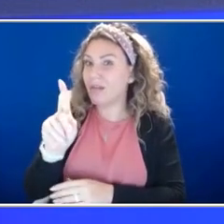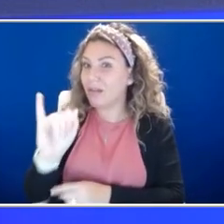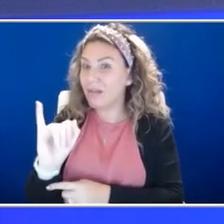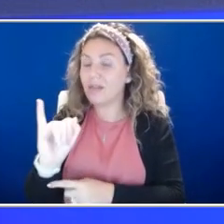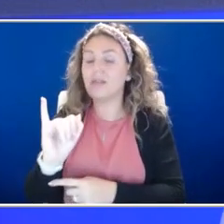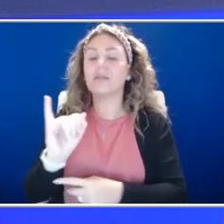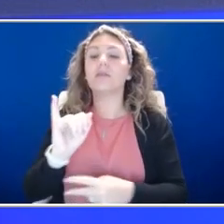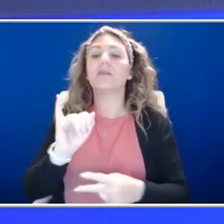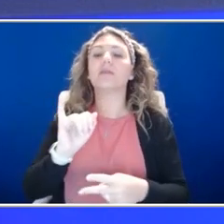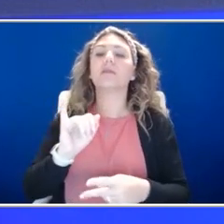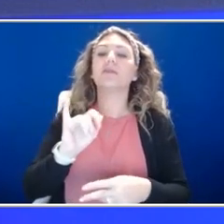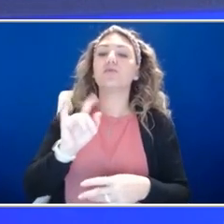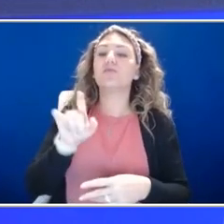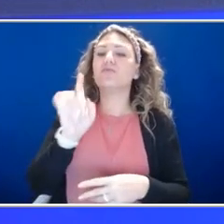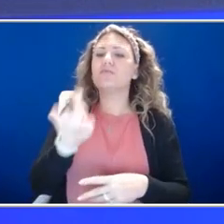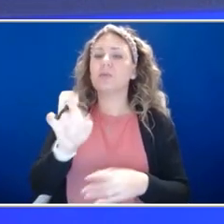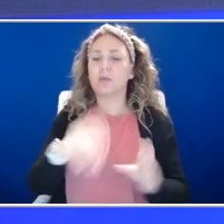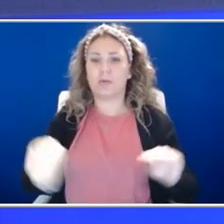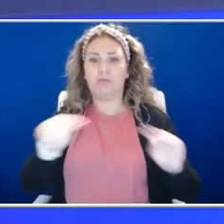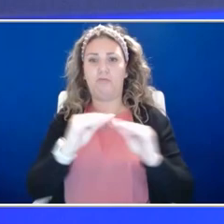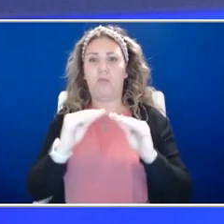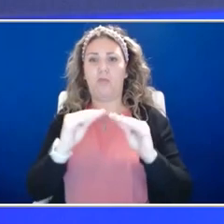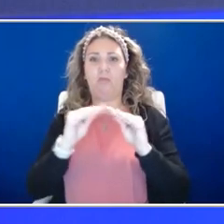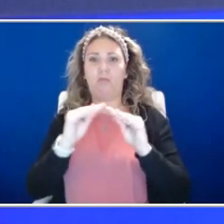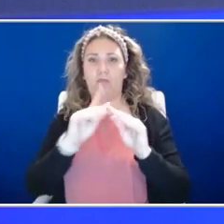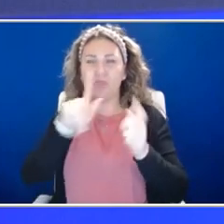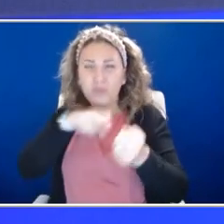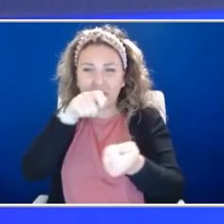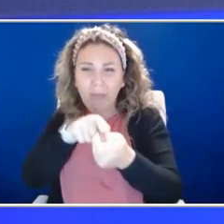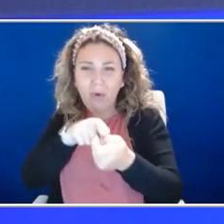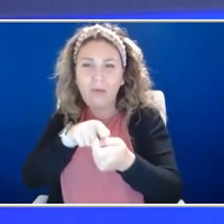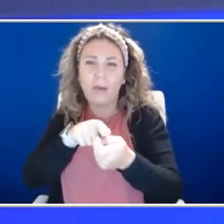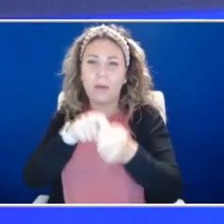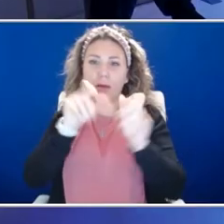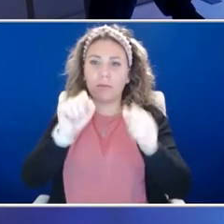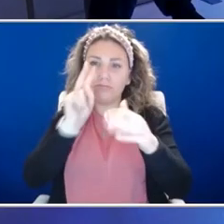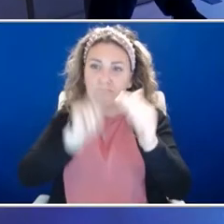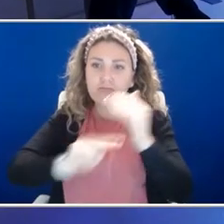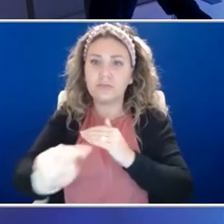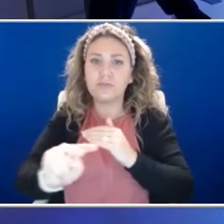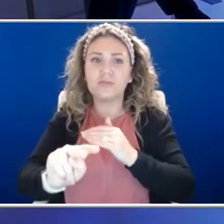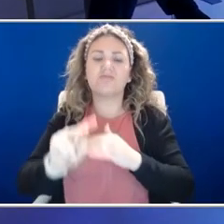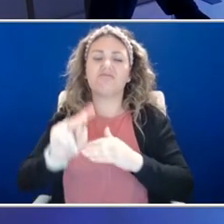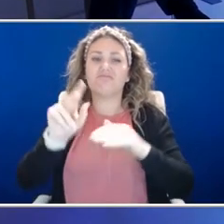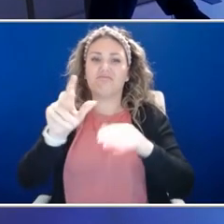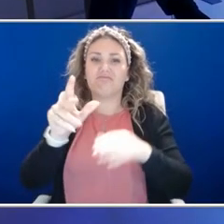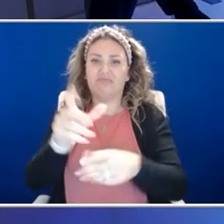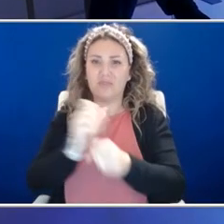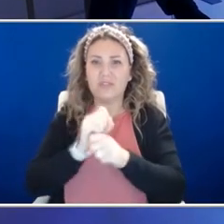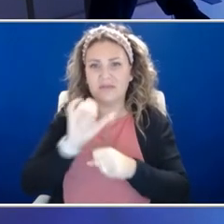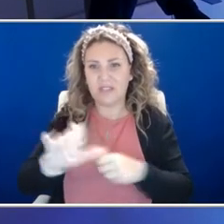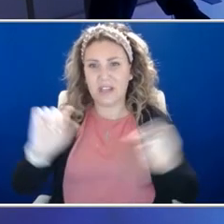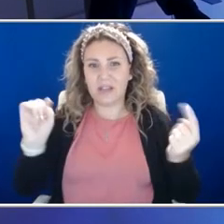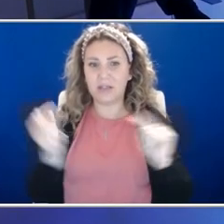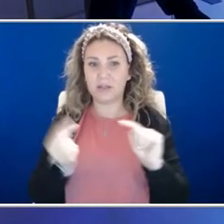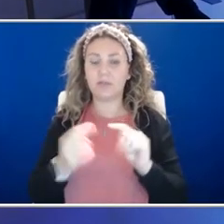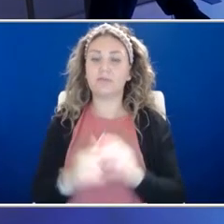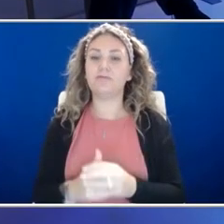to precisely determine which patients among those is going to get acute kidney injury. And so